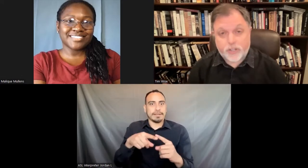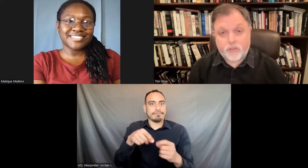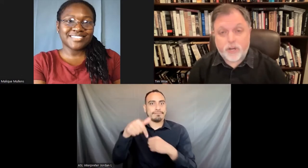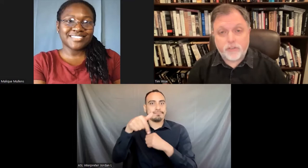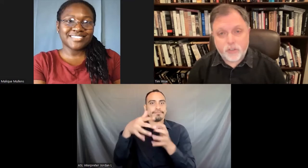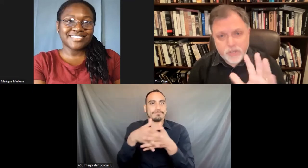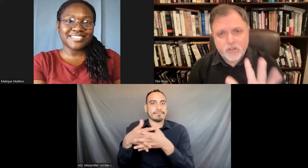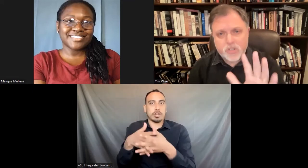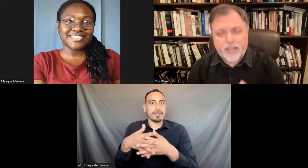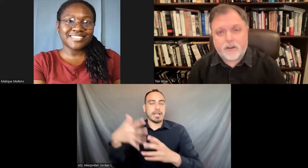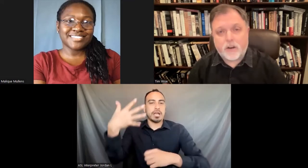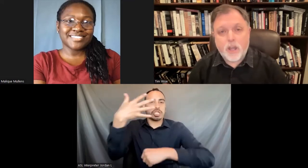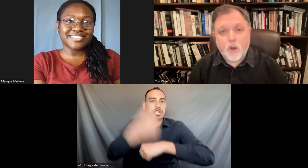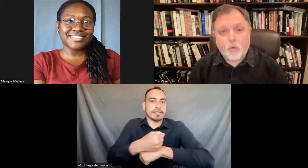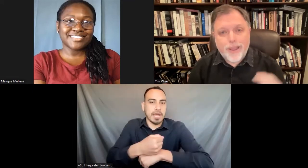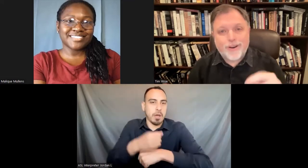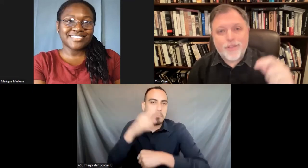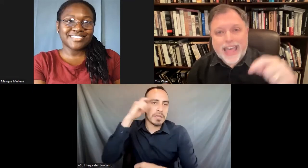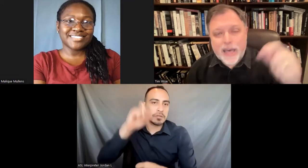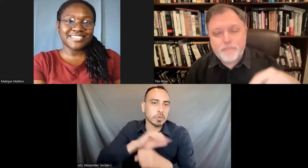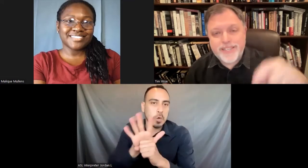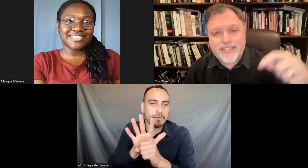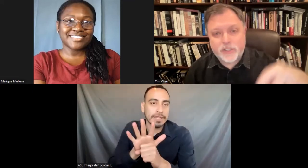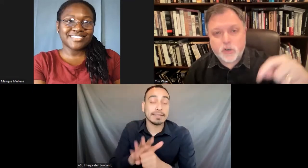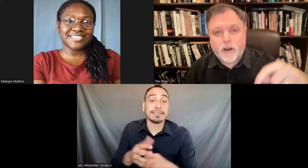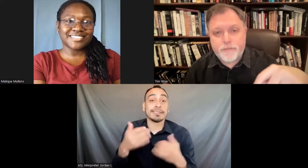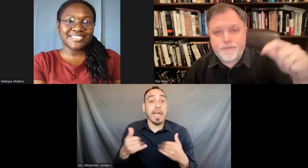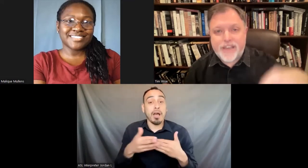of 2020. 2 years later, we are the